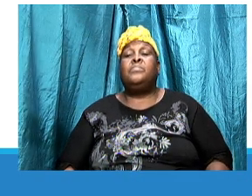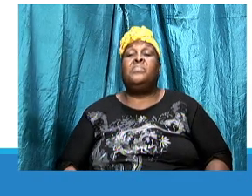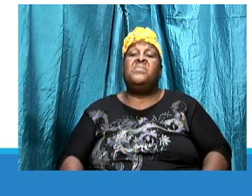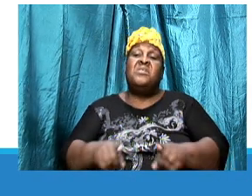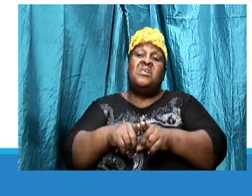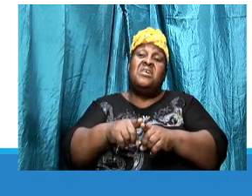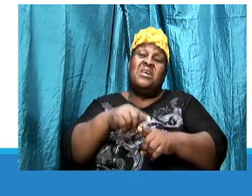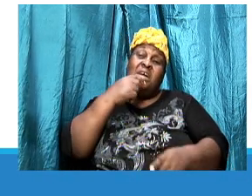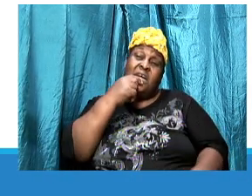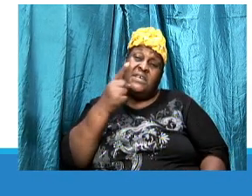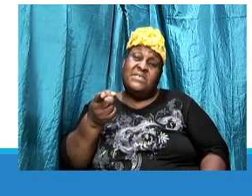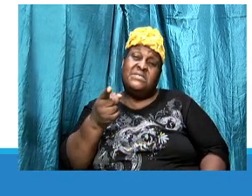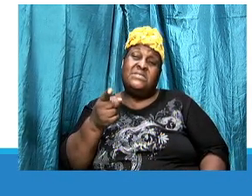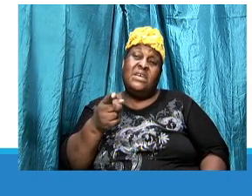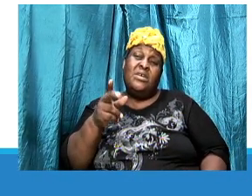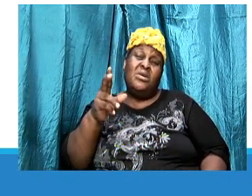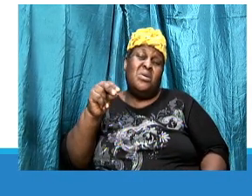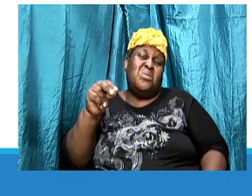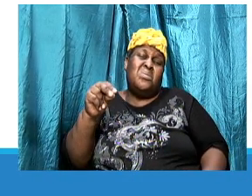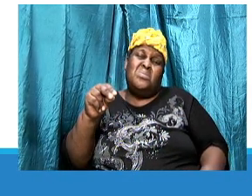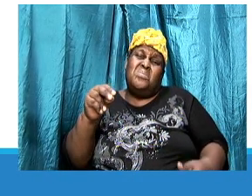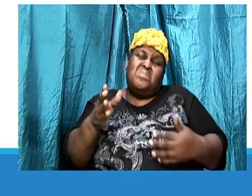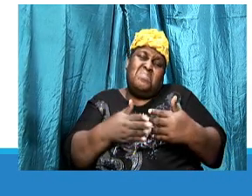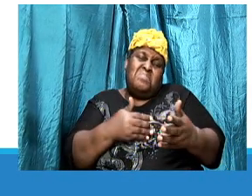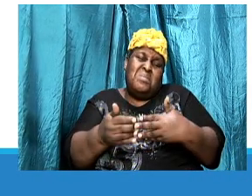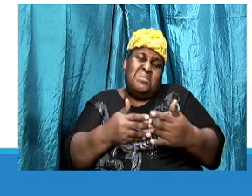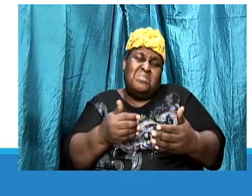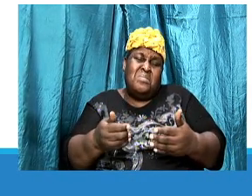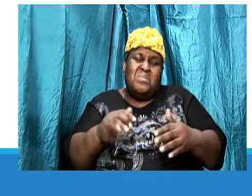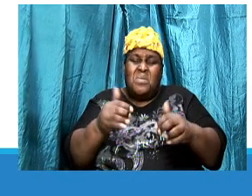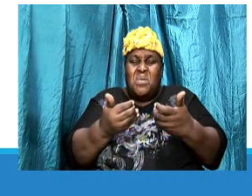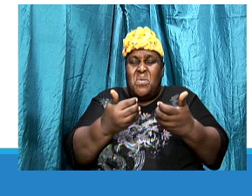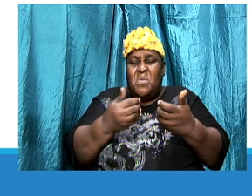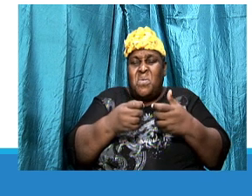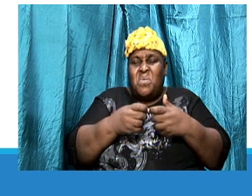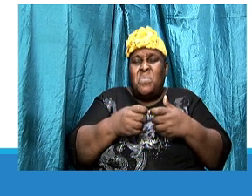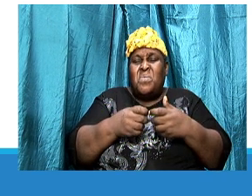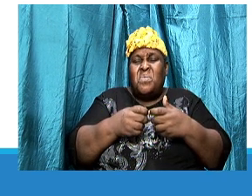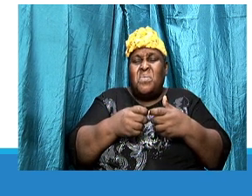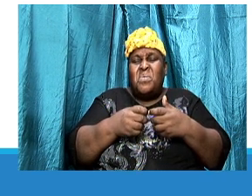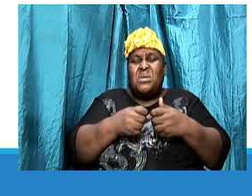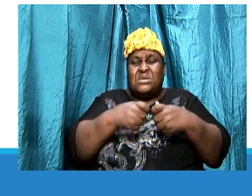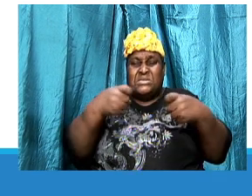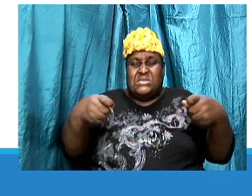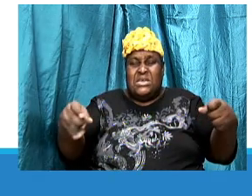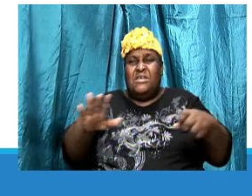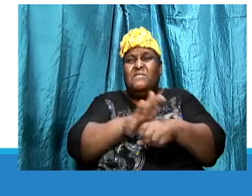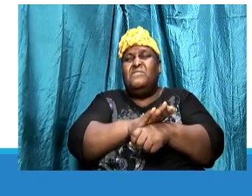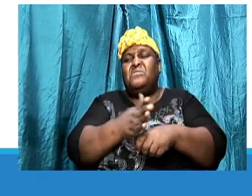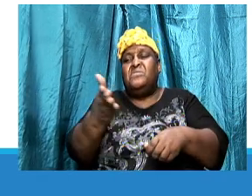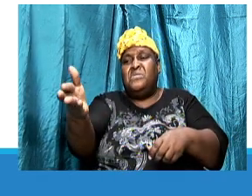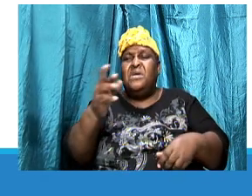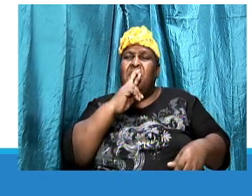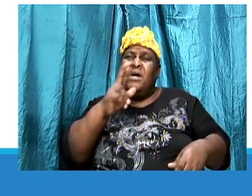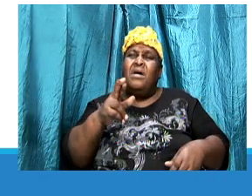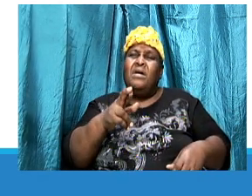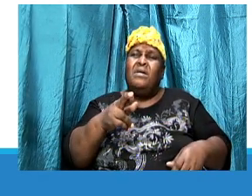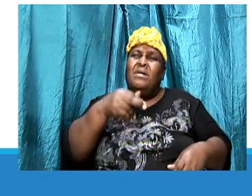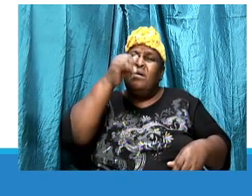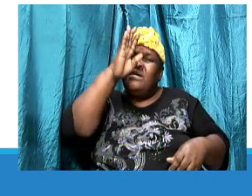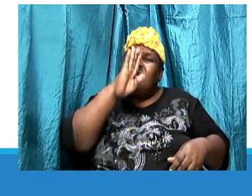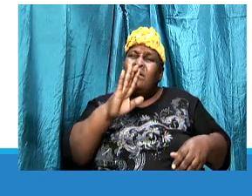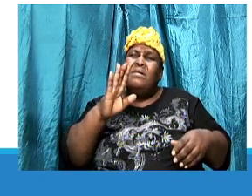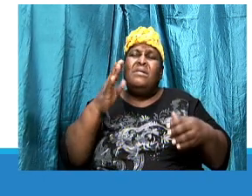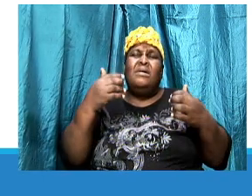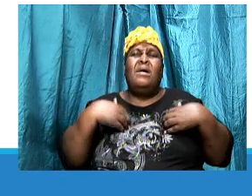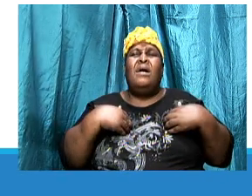as I was saying, despite their immorality, God had a profound love for the city